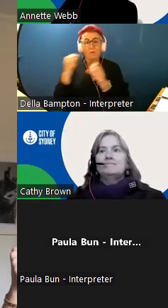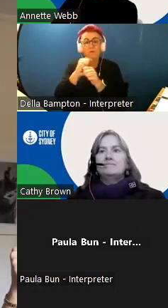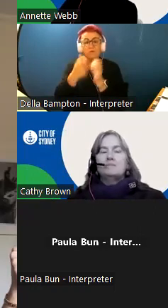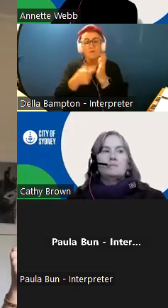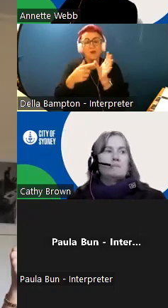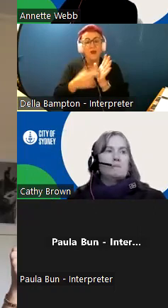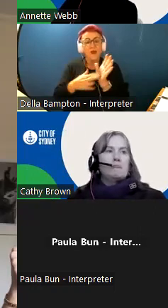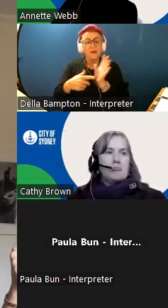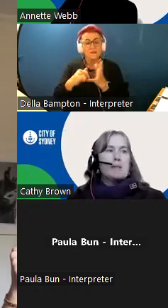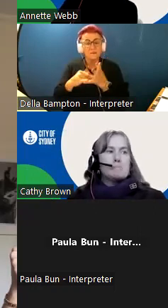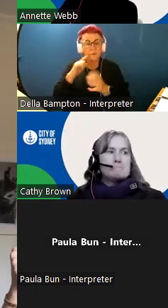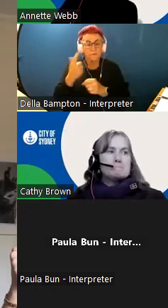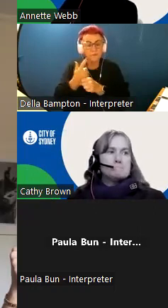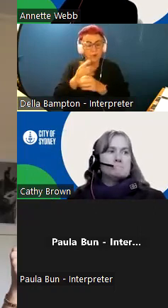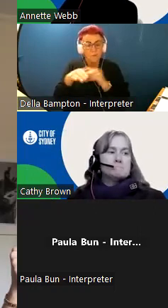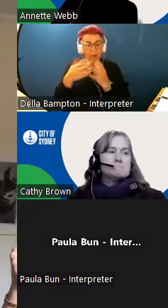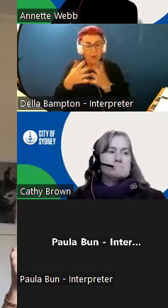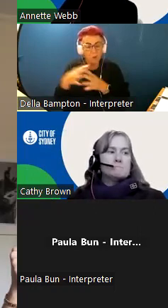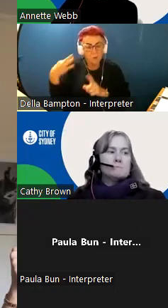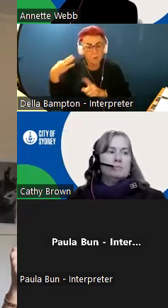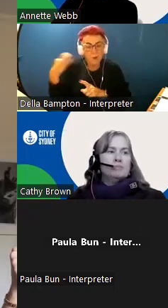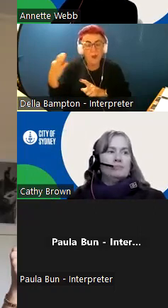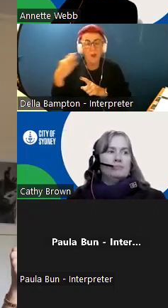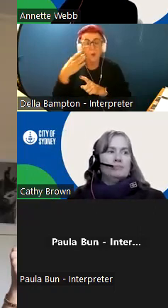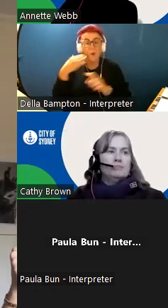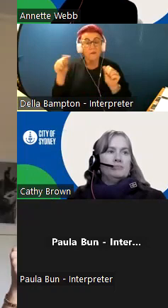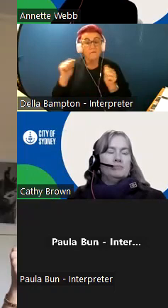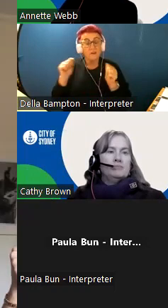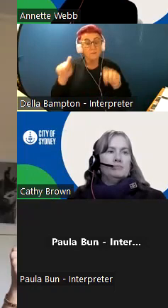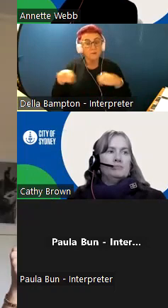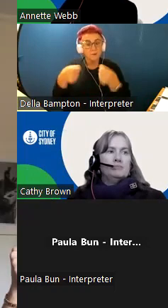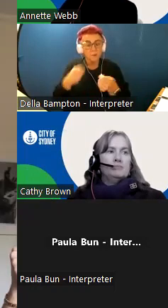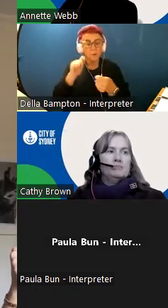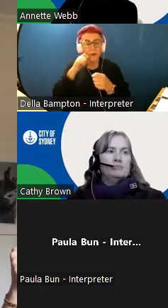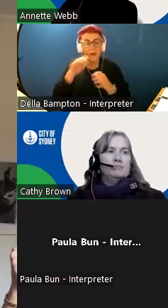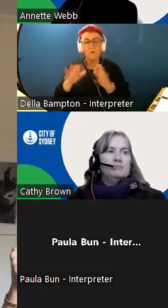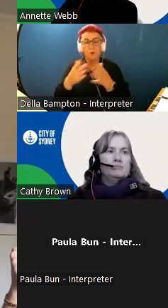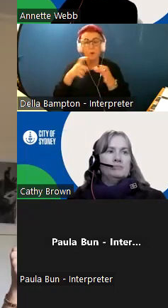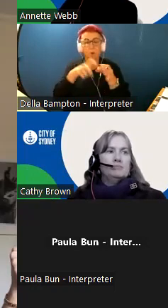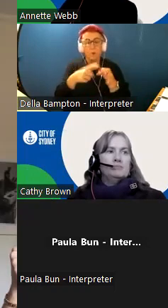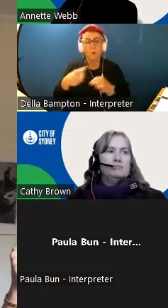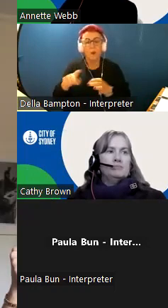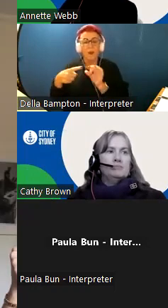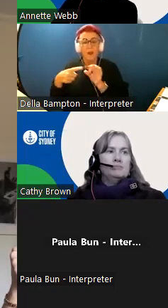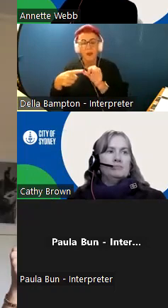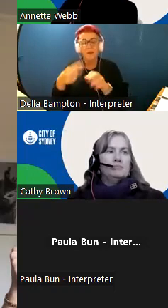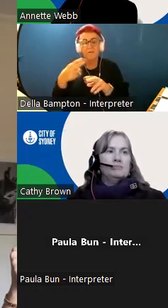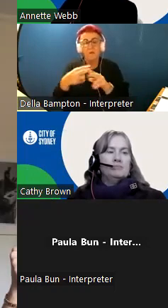the application process. After the presentation, we'll have a brief Q&A, a dedicated Q&A session for